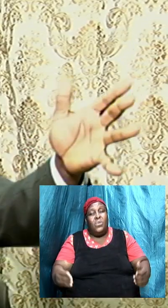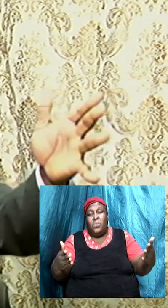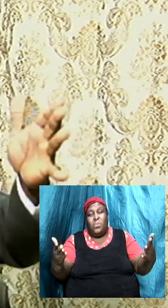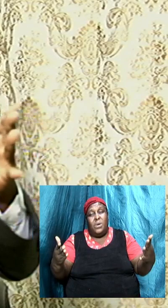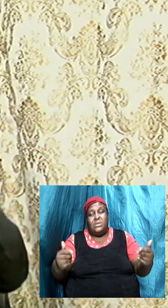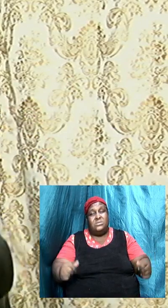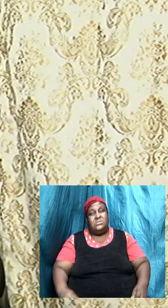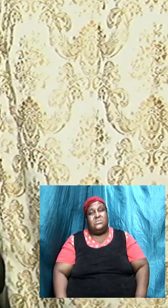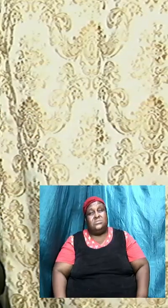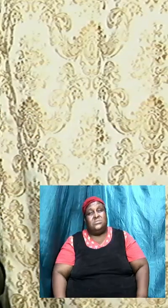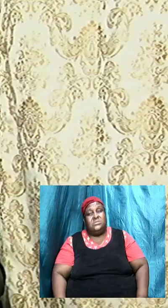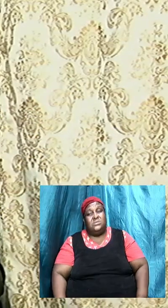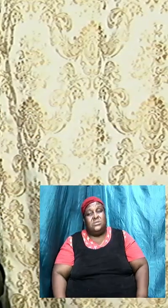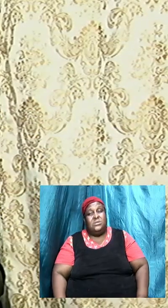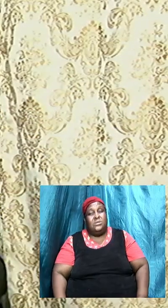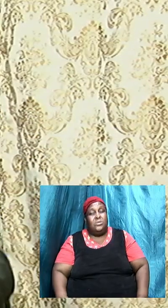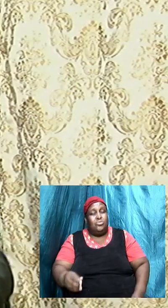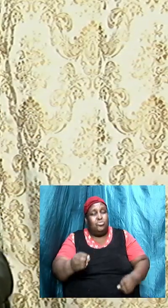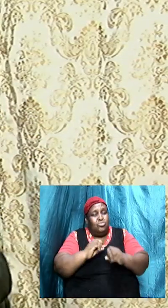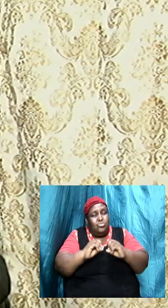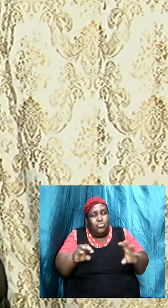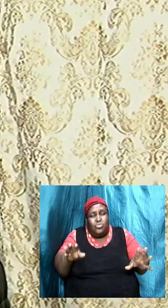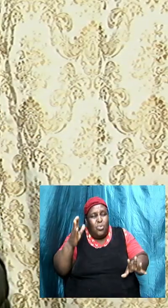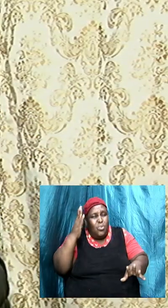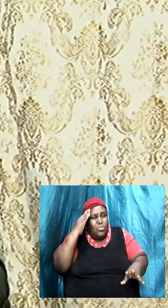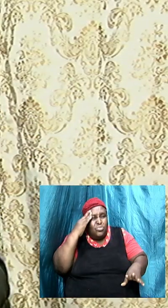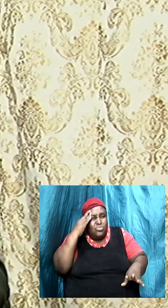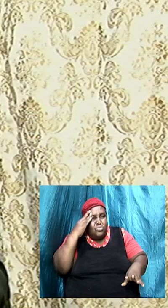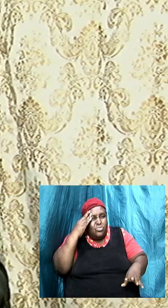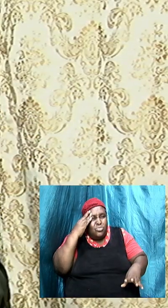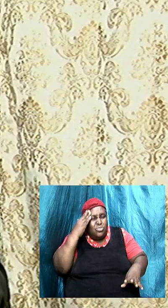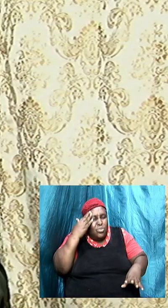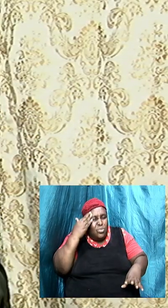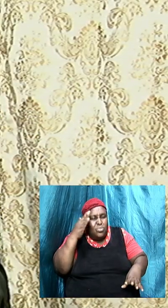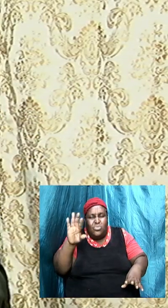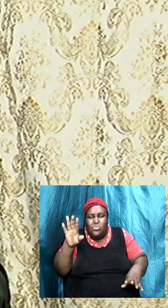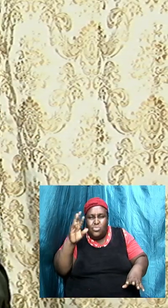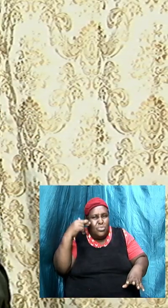we don't know the reason why we believe what we believe.